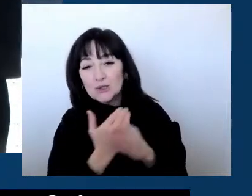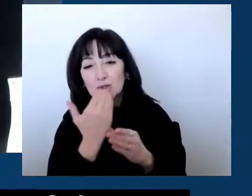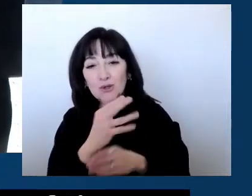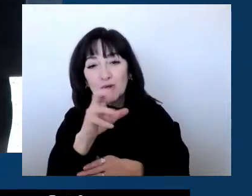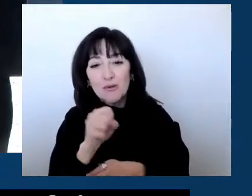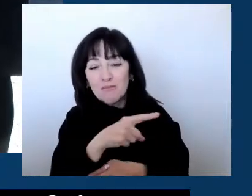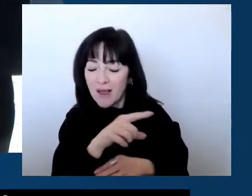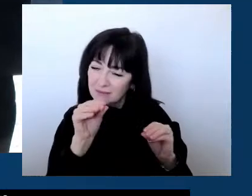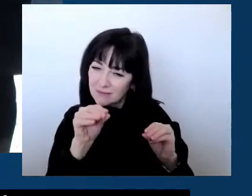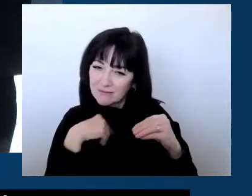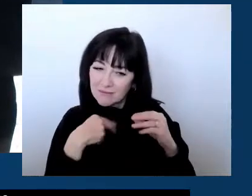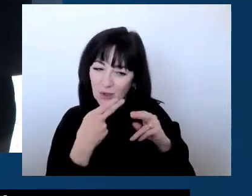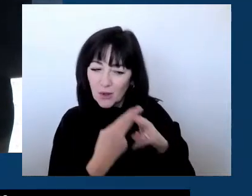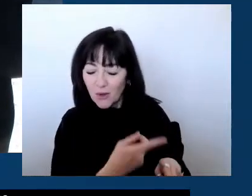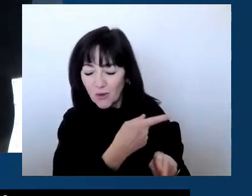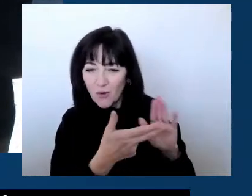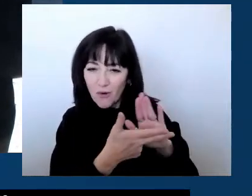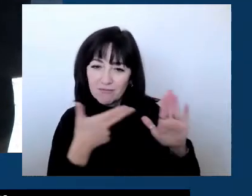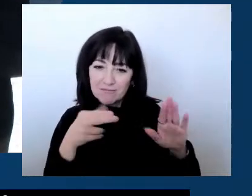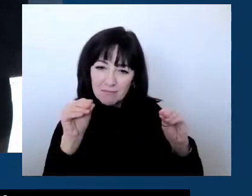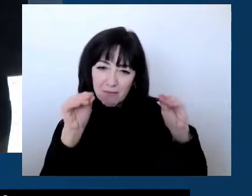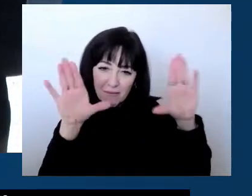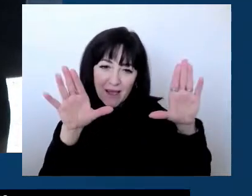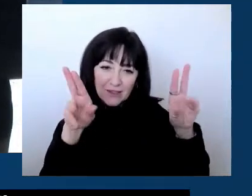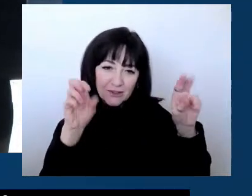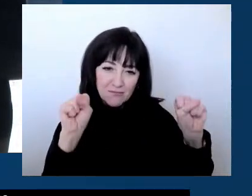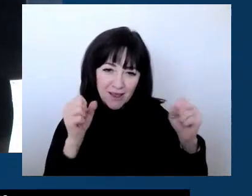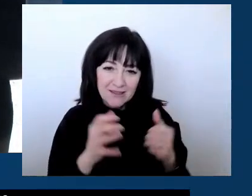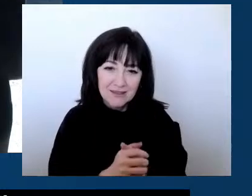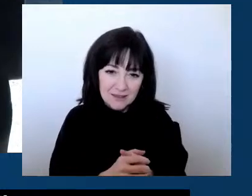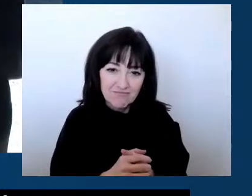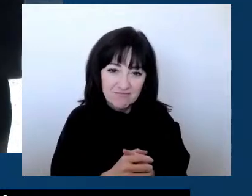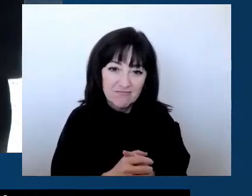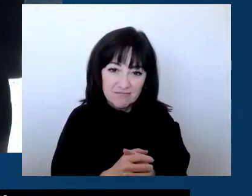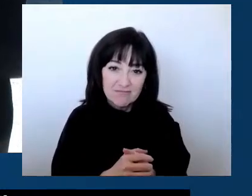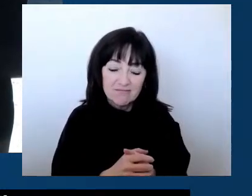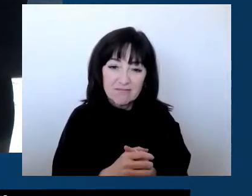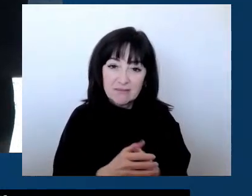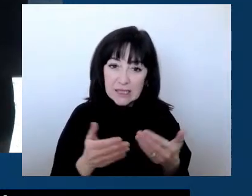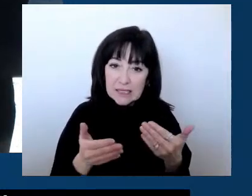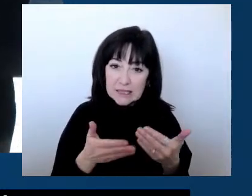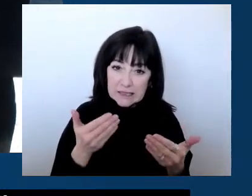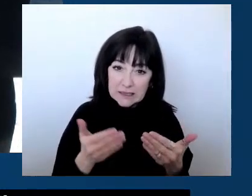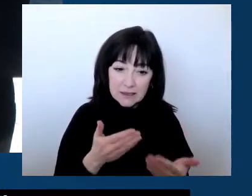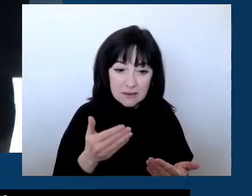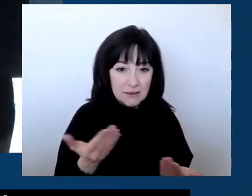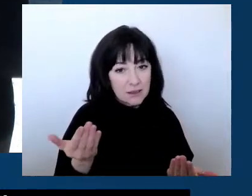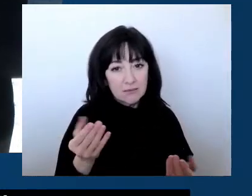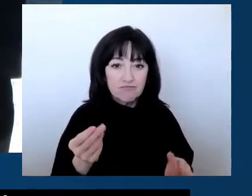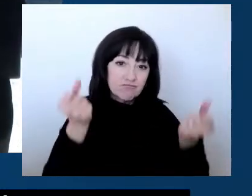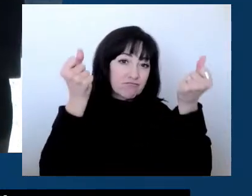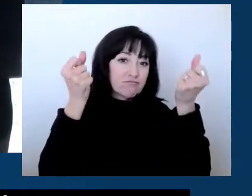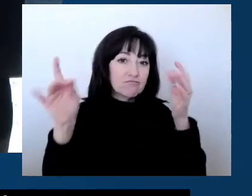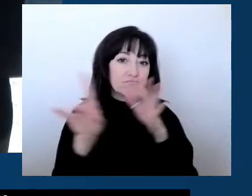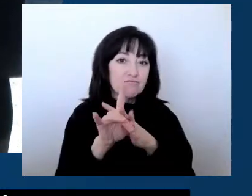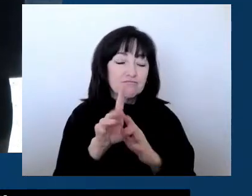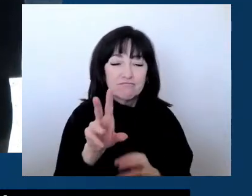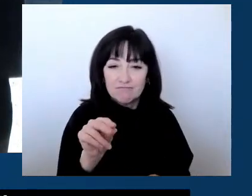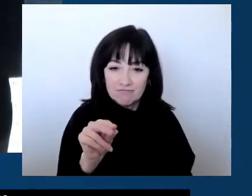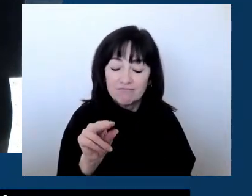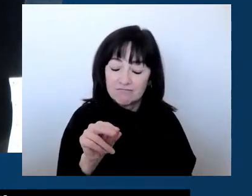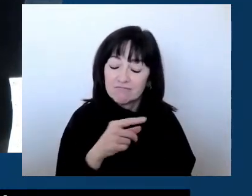of the thin air. A lot of negotiation, a lot of legislation, a lot of good work. And now, a lot of implementation